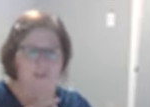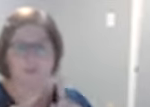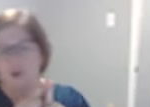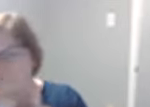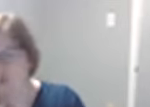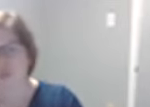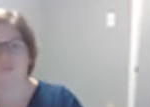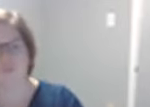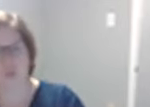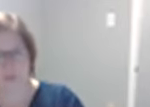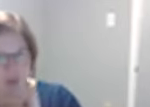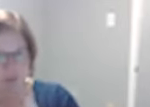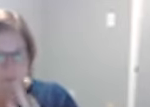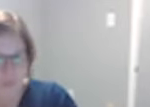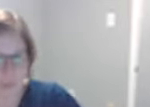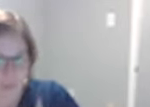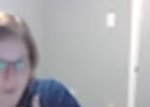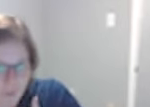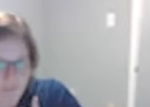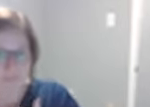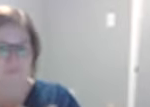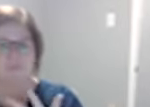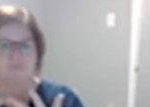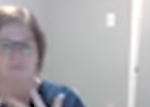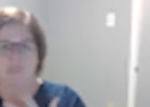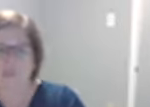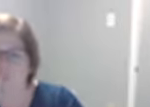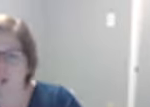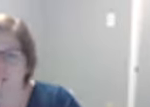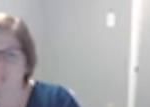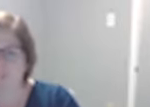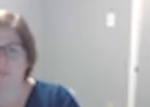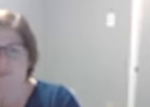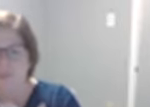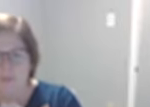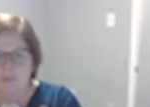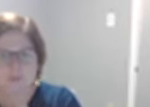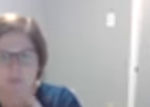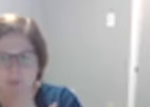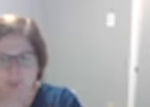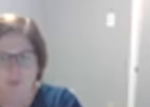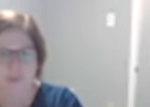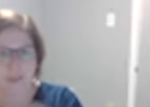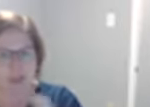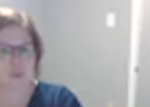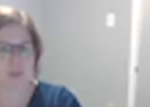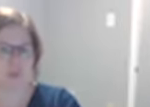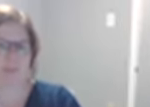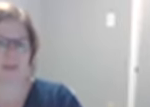family life, but also their own private things or their own academic life. So think about it.